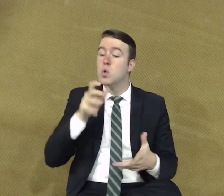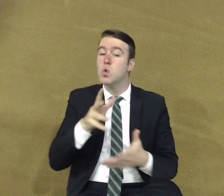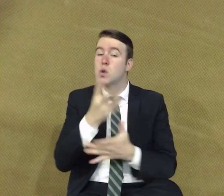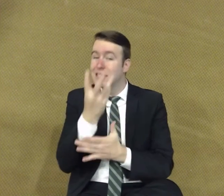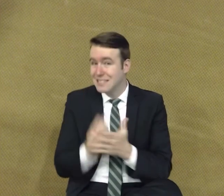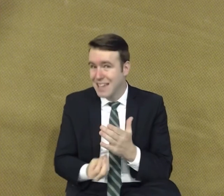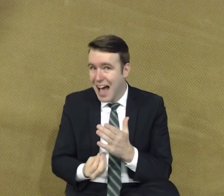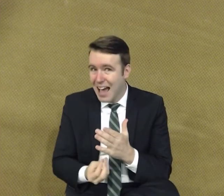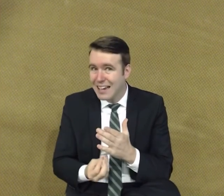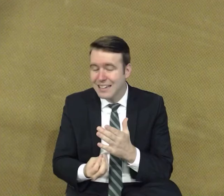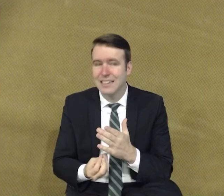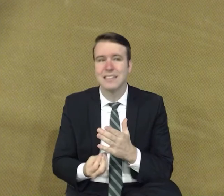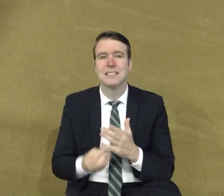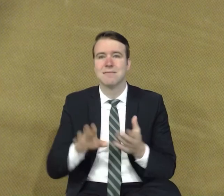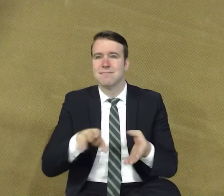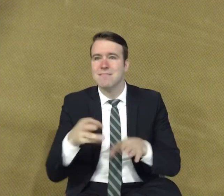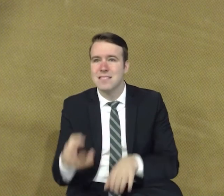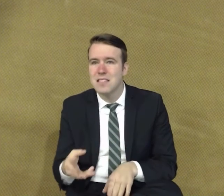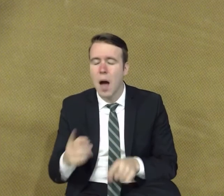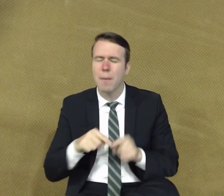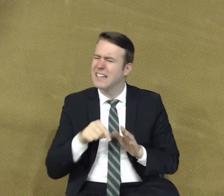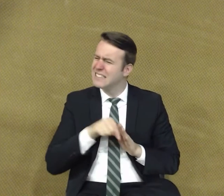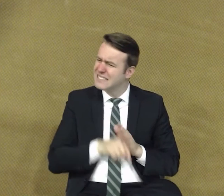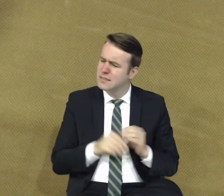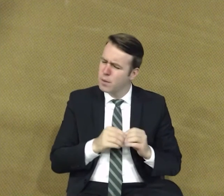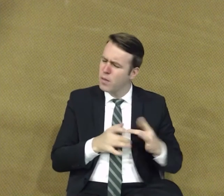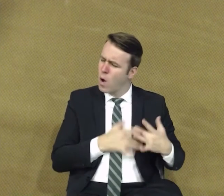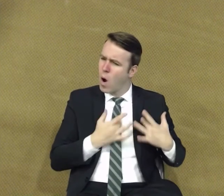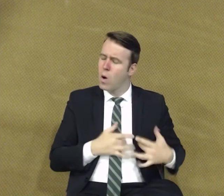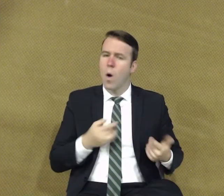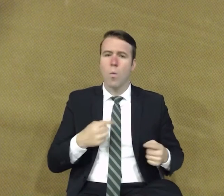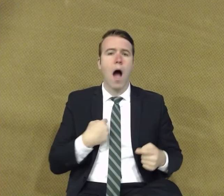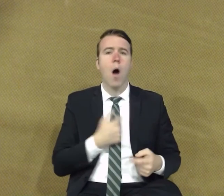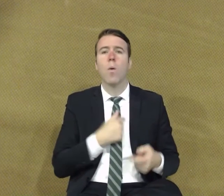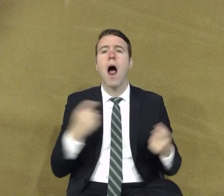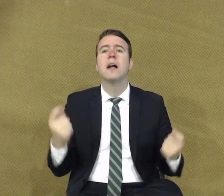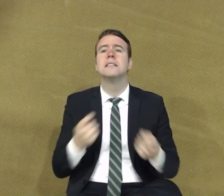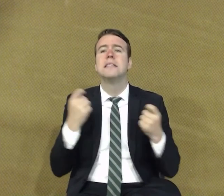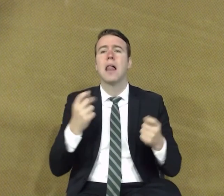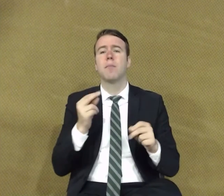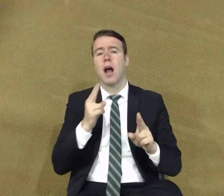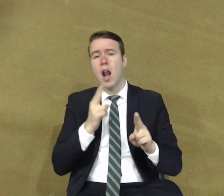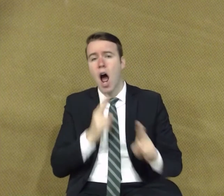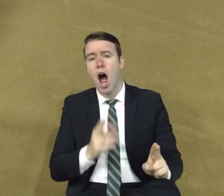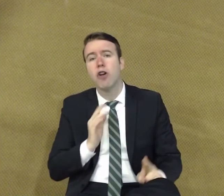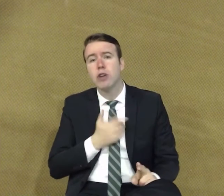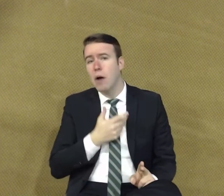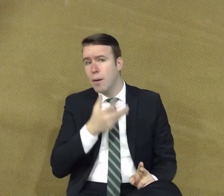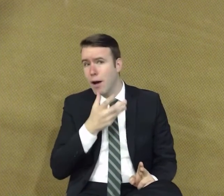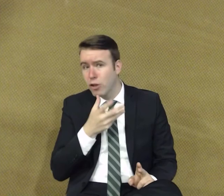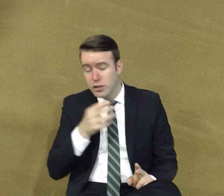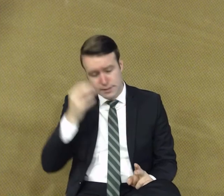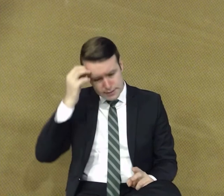have died, and that deep in their heart, while we are celebrating and honoring our